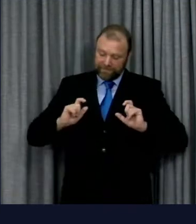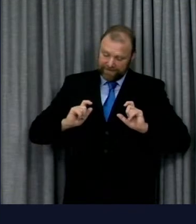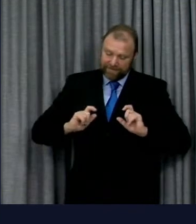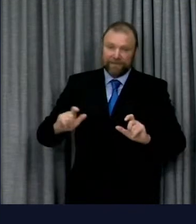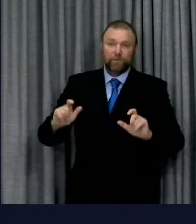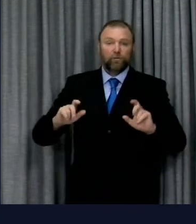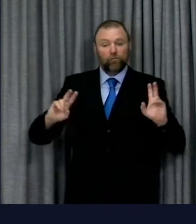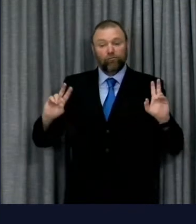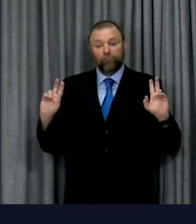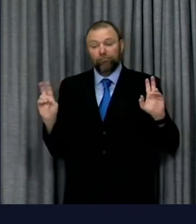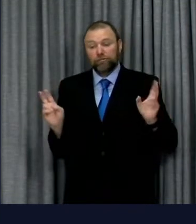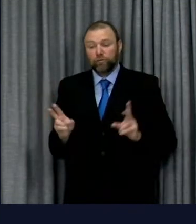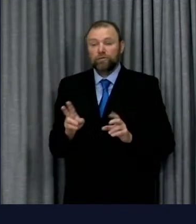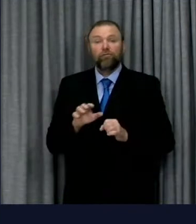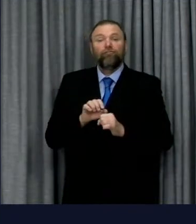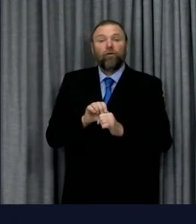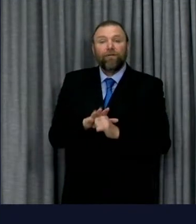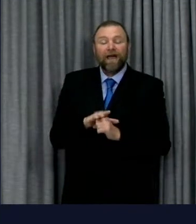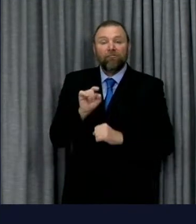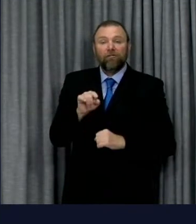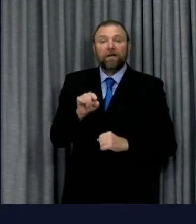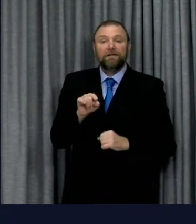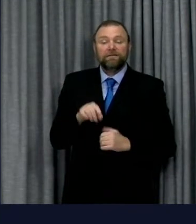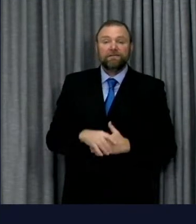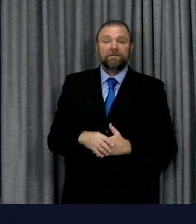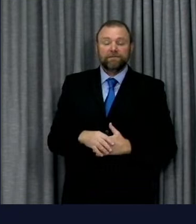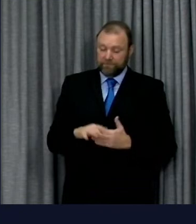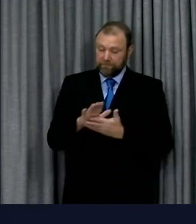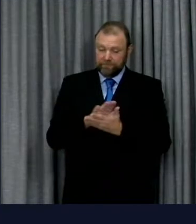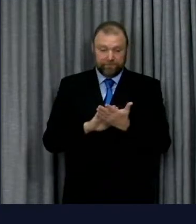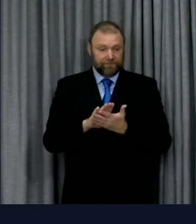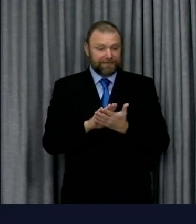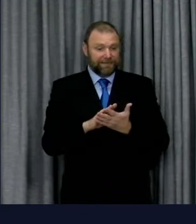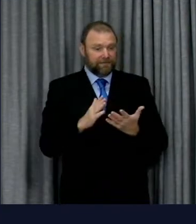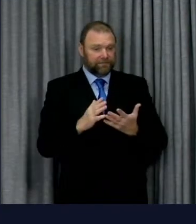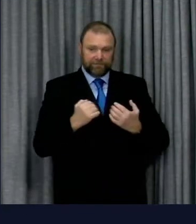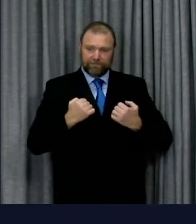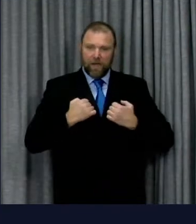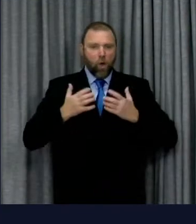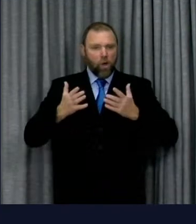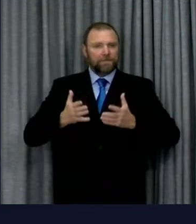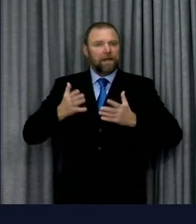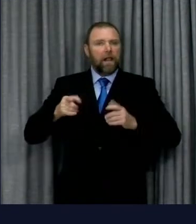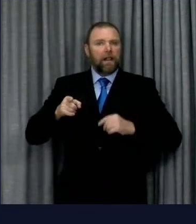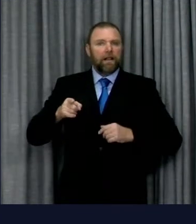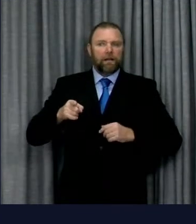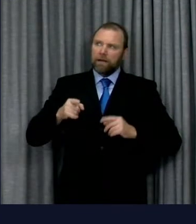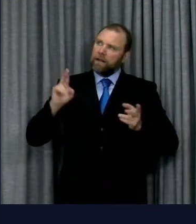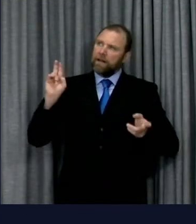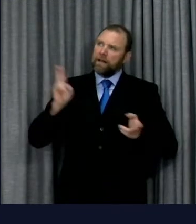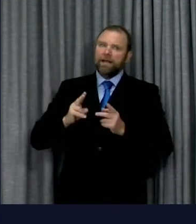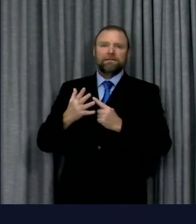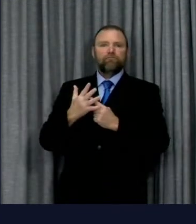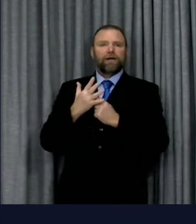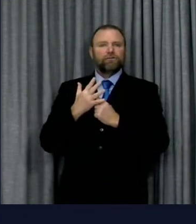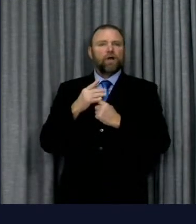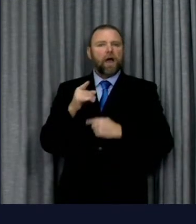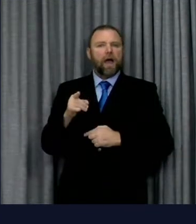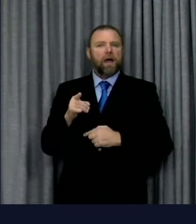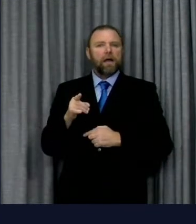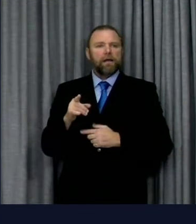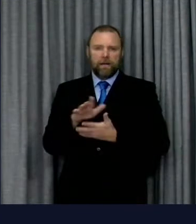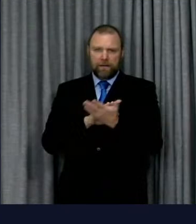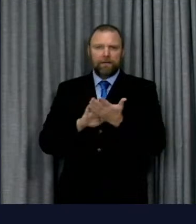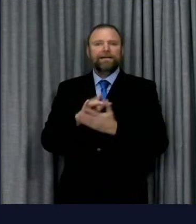continue to reduce the impact of coronavirus on our hospital system, because that's the thing that will make the most